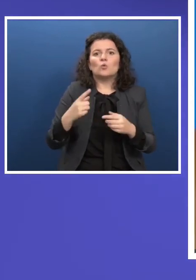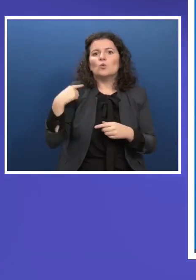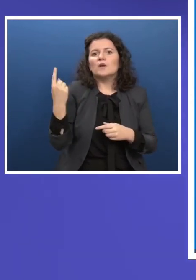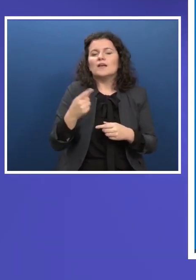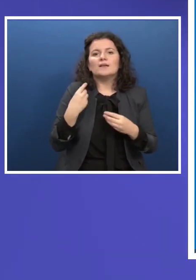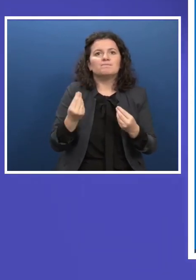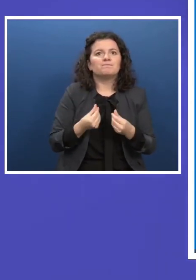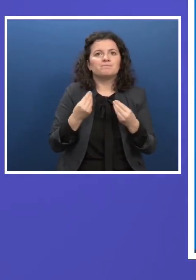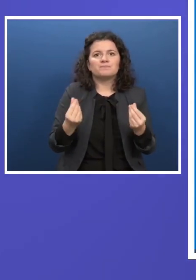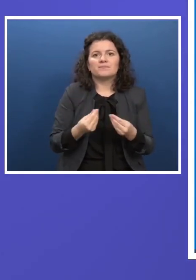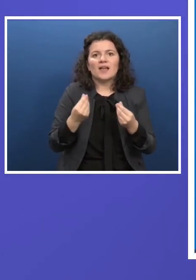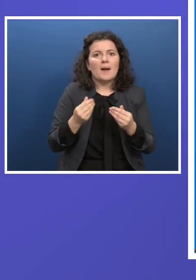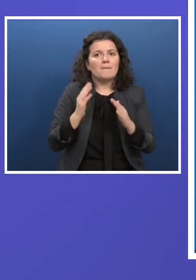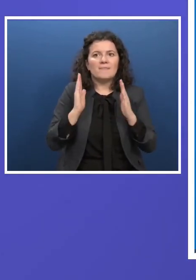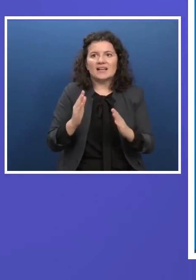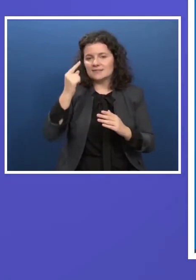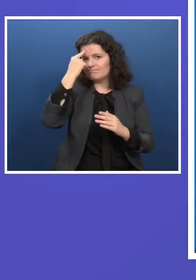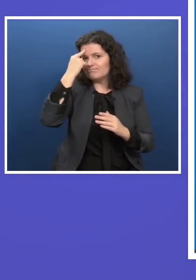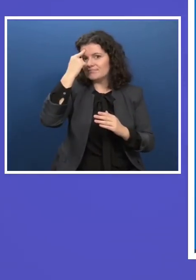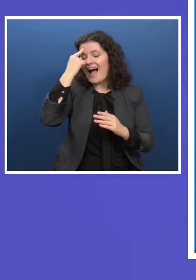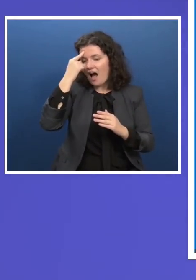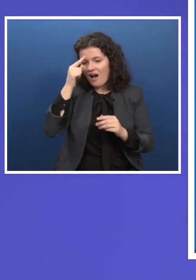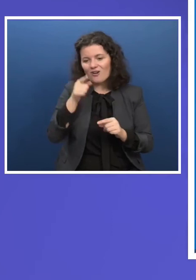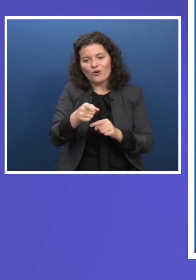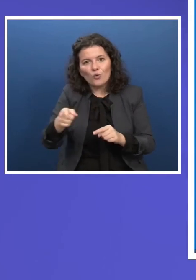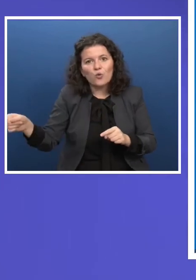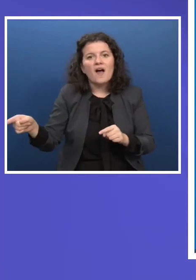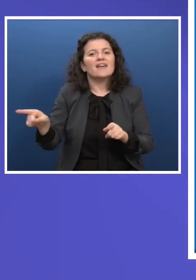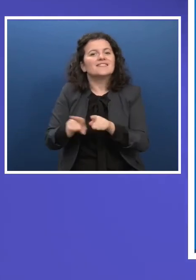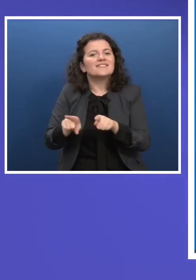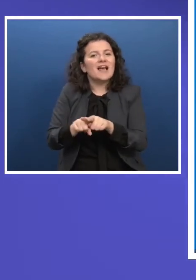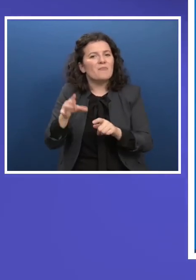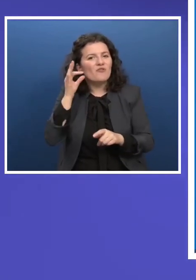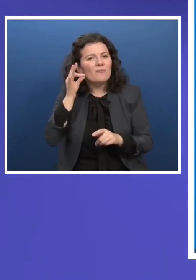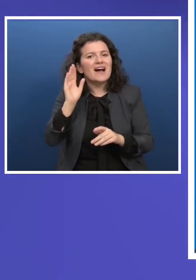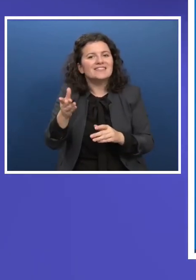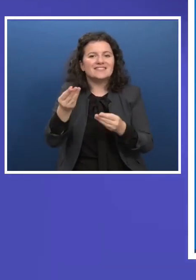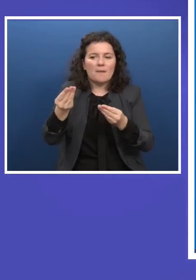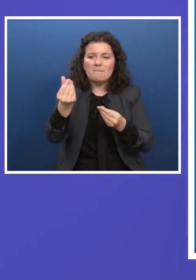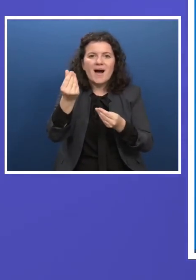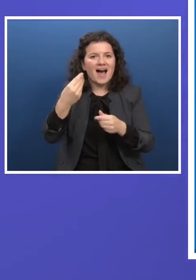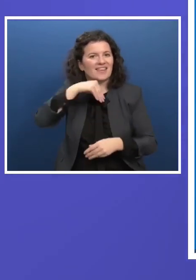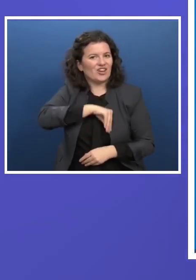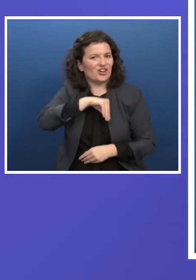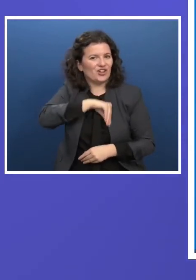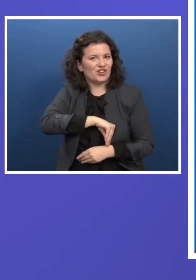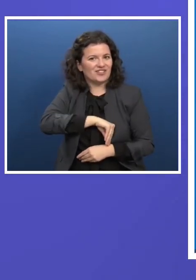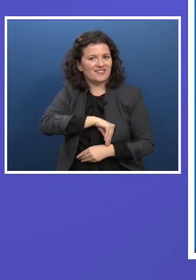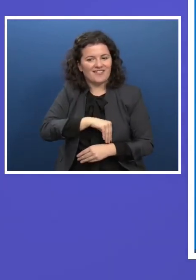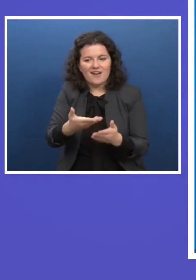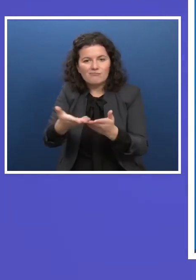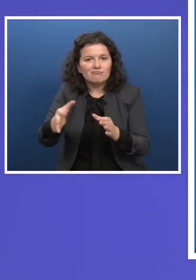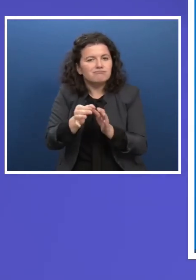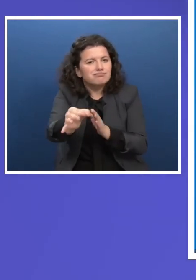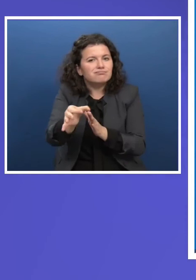give economic income for women in rural areas, or we need to make sure that girls access education. So that's,